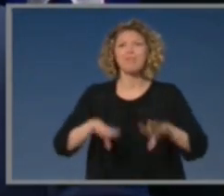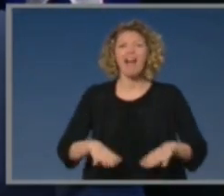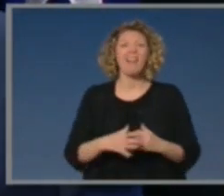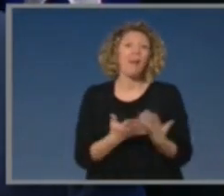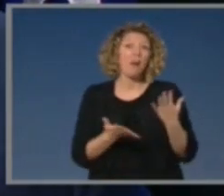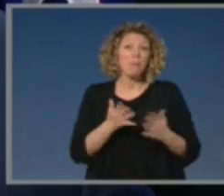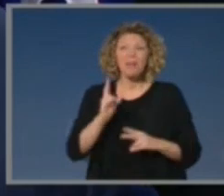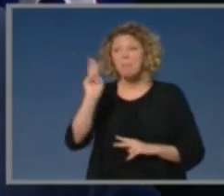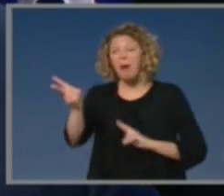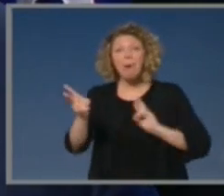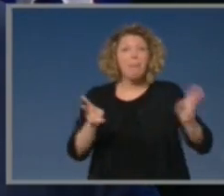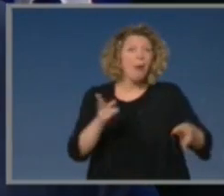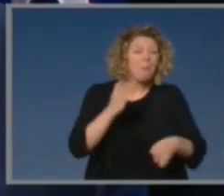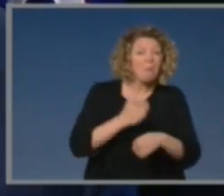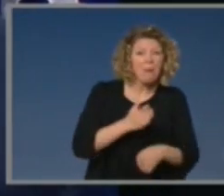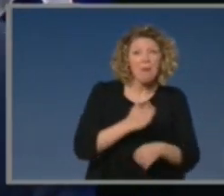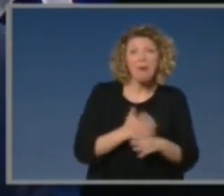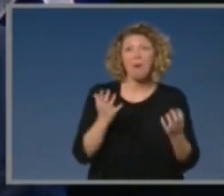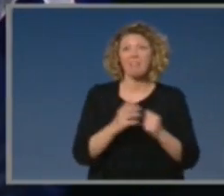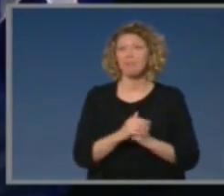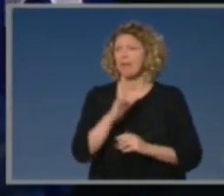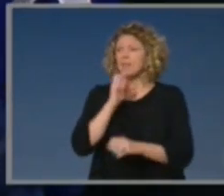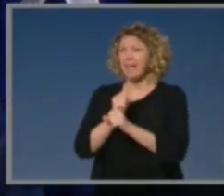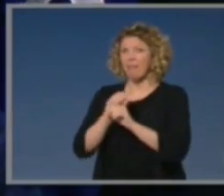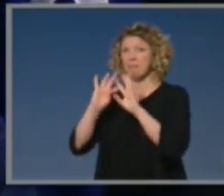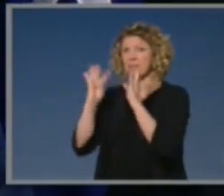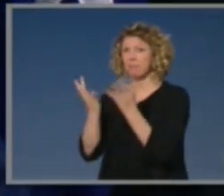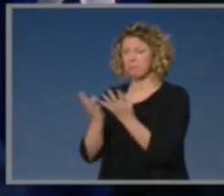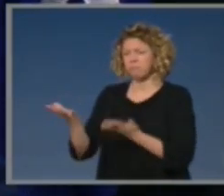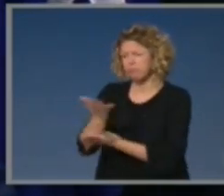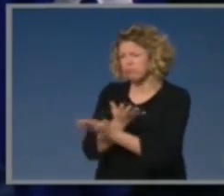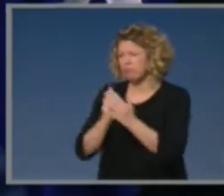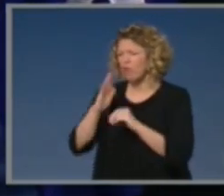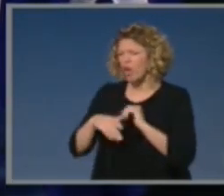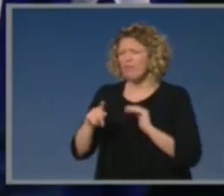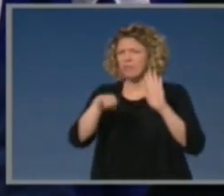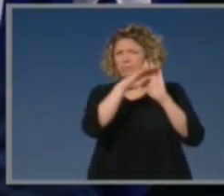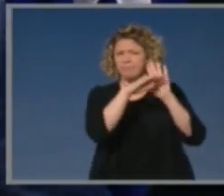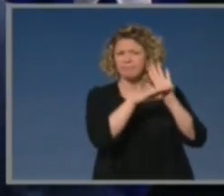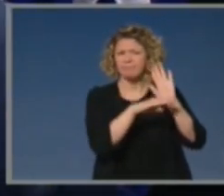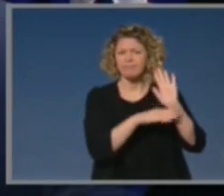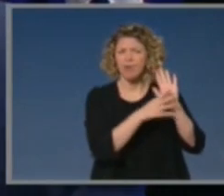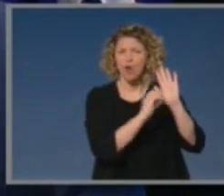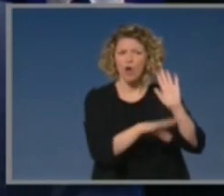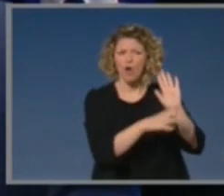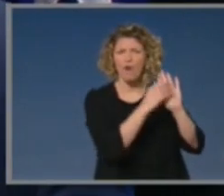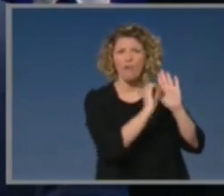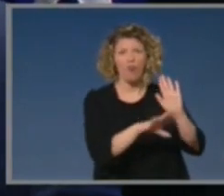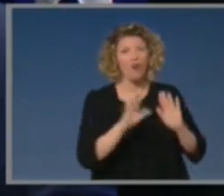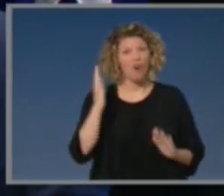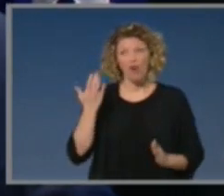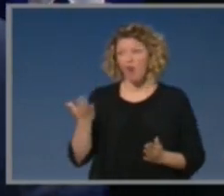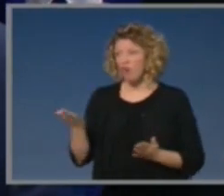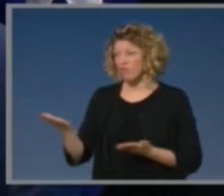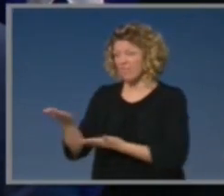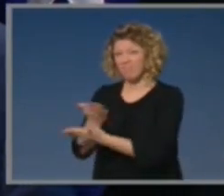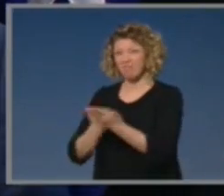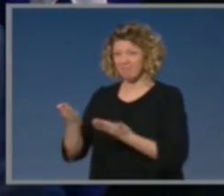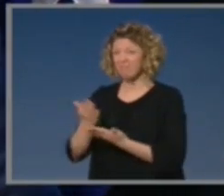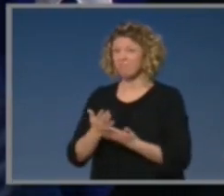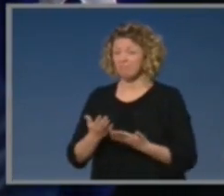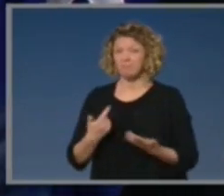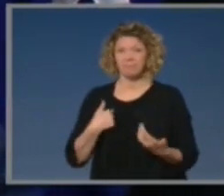as the National Cabinet considers further restrictions, and there have already been quite a number of restrictions that have already been eased, and I particularly welcome the